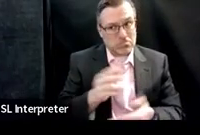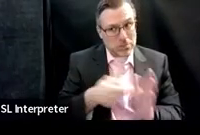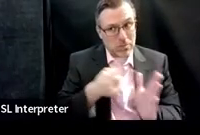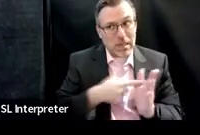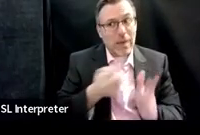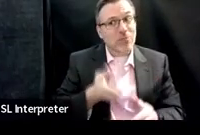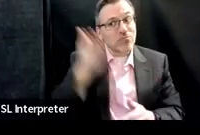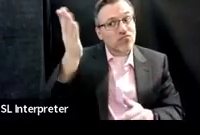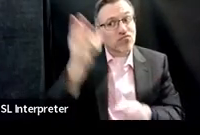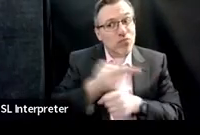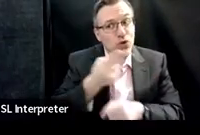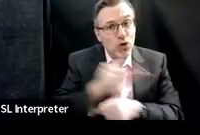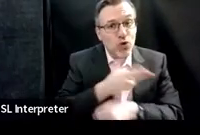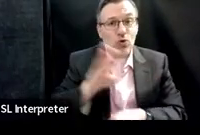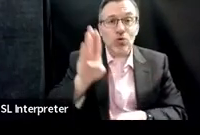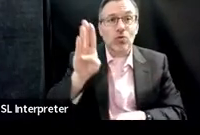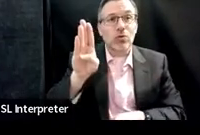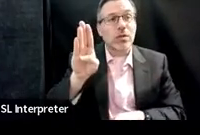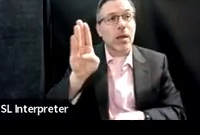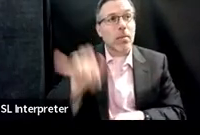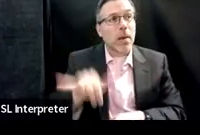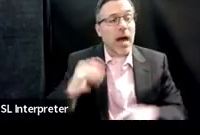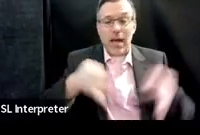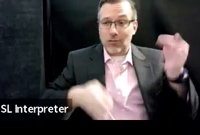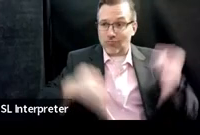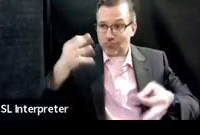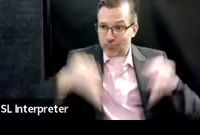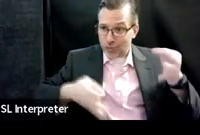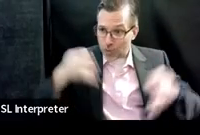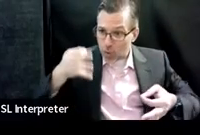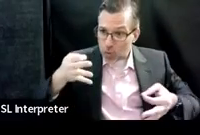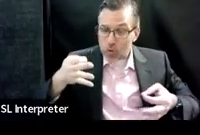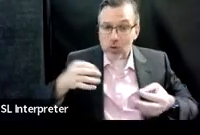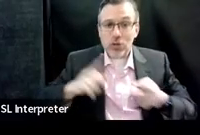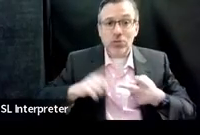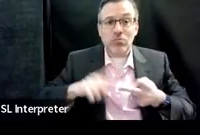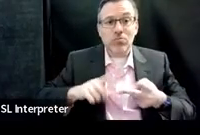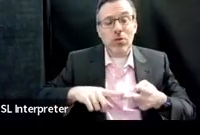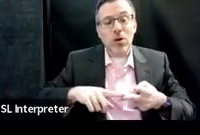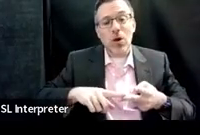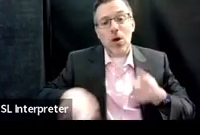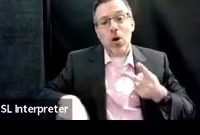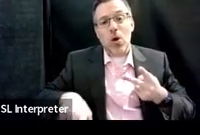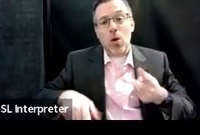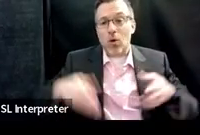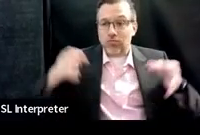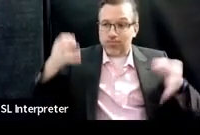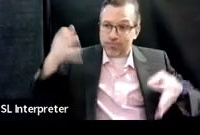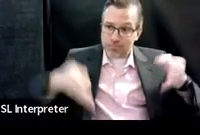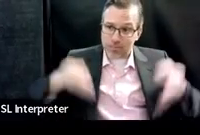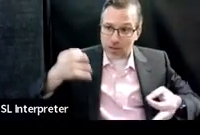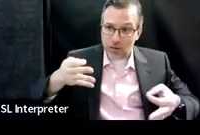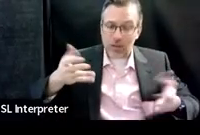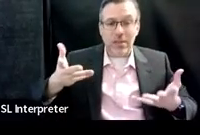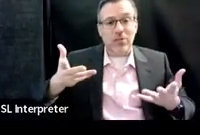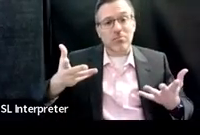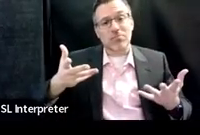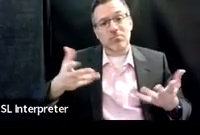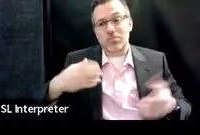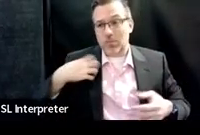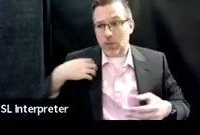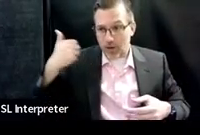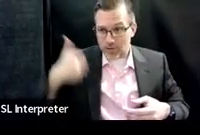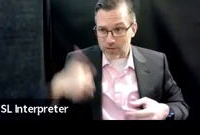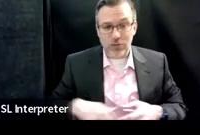officers as a critical document that provides a written record of how and why decisions are made. So I